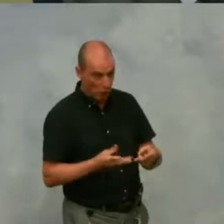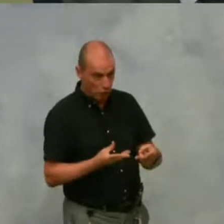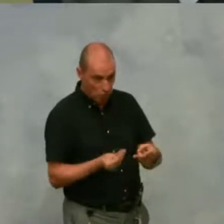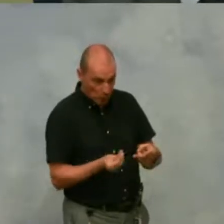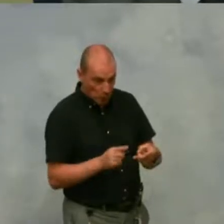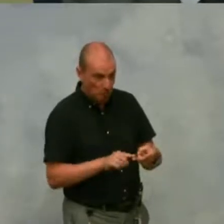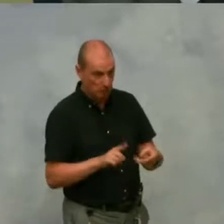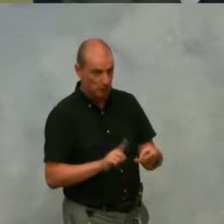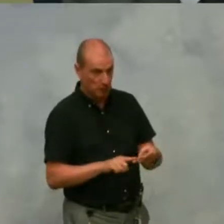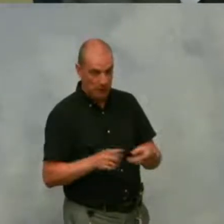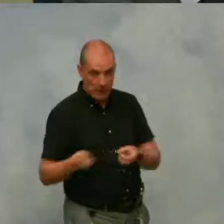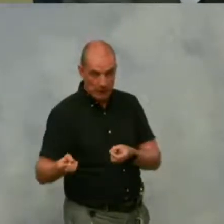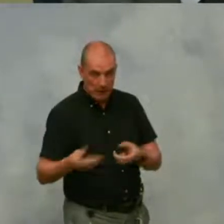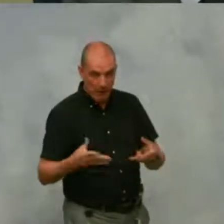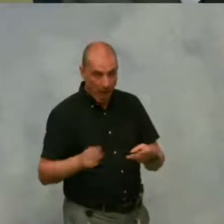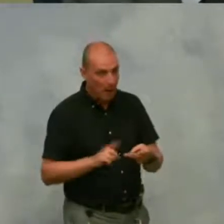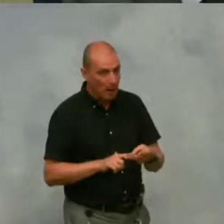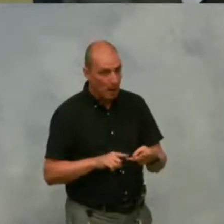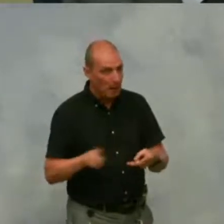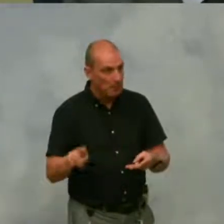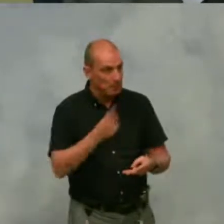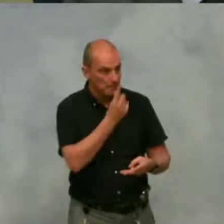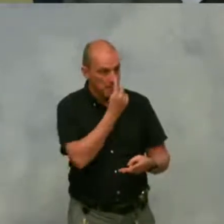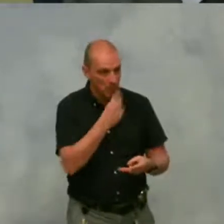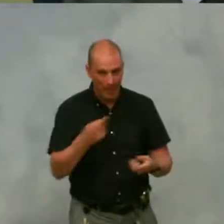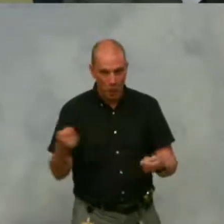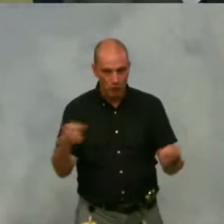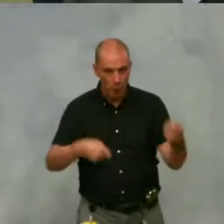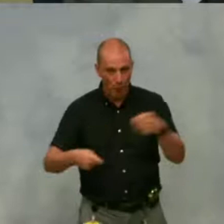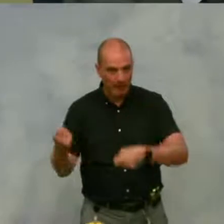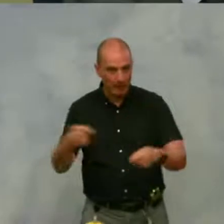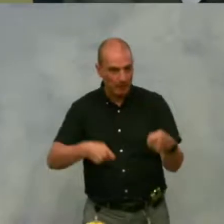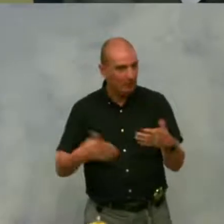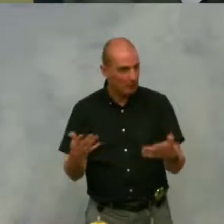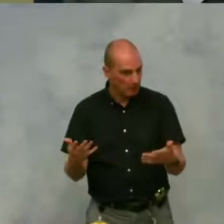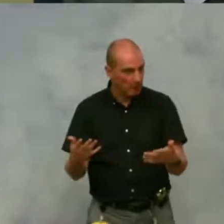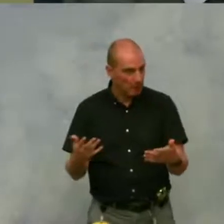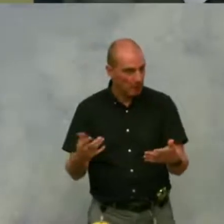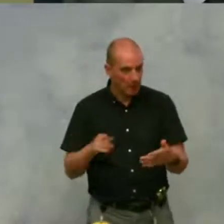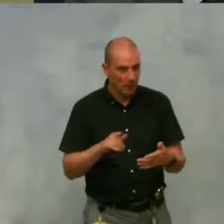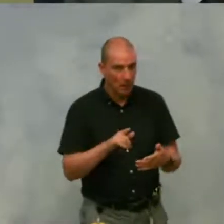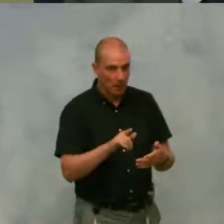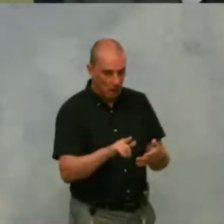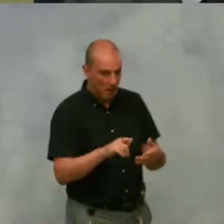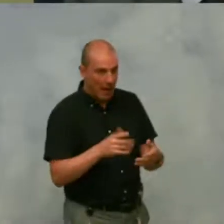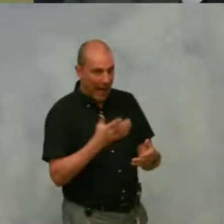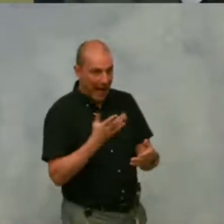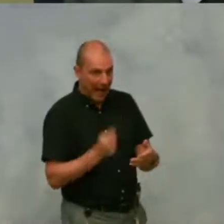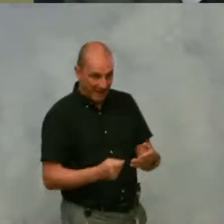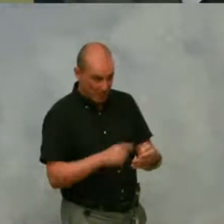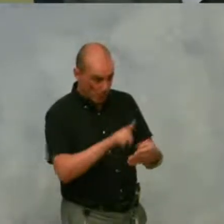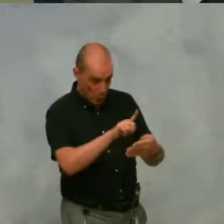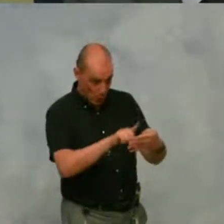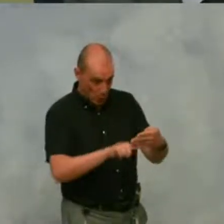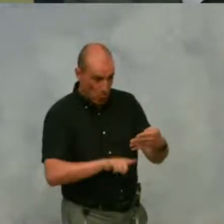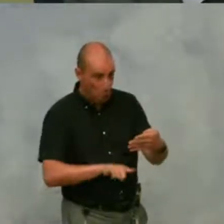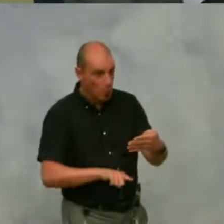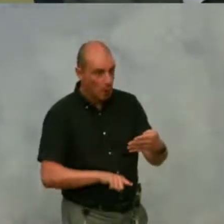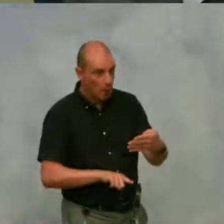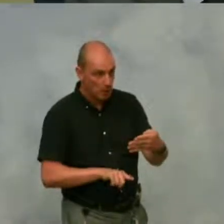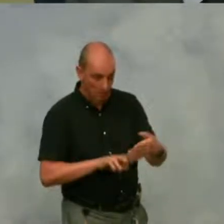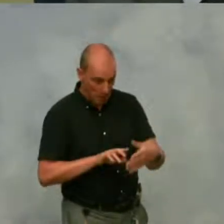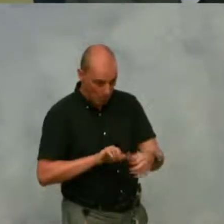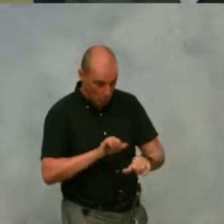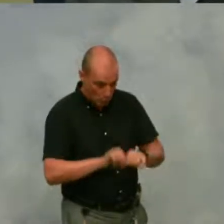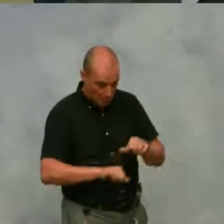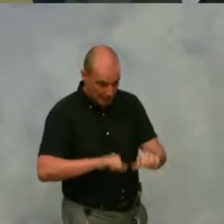there's a procurement exercise to go through. So we've got a pretty well established and streamlined process to do that. So the biggies are